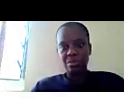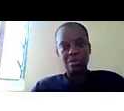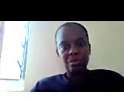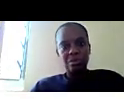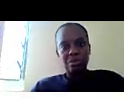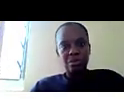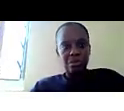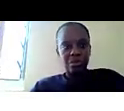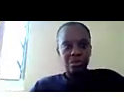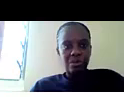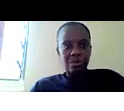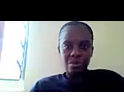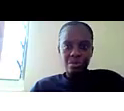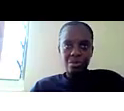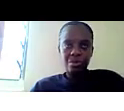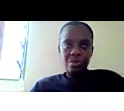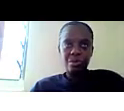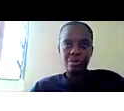X.